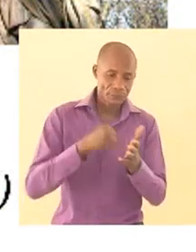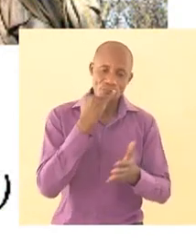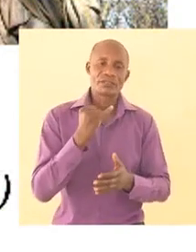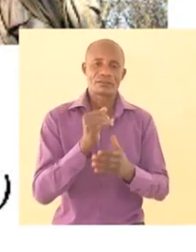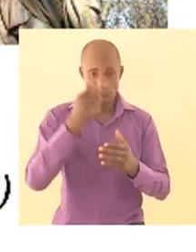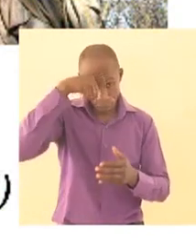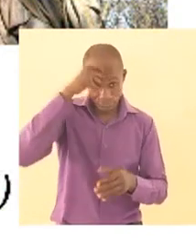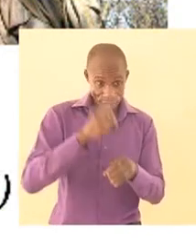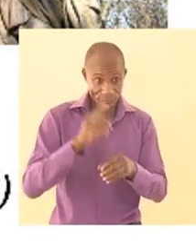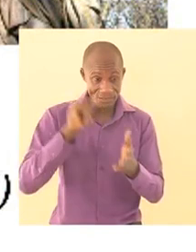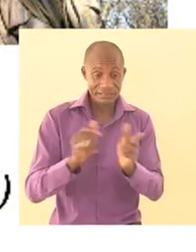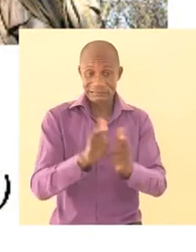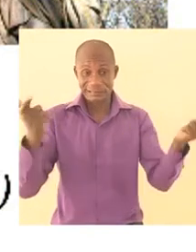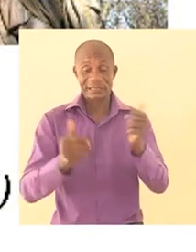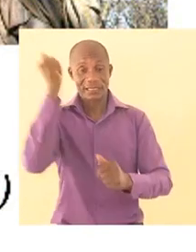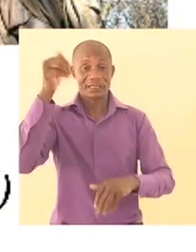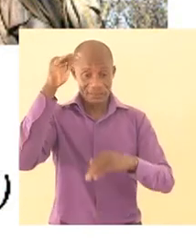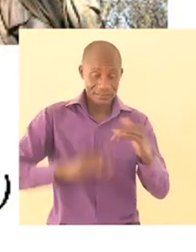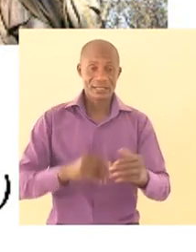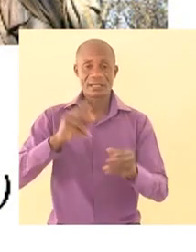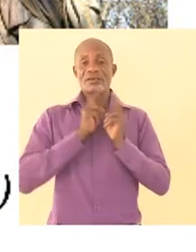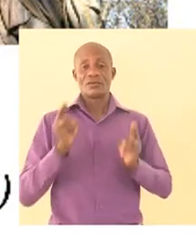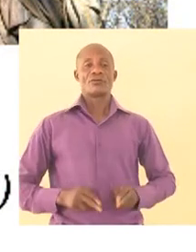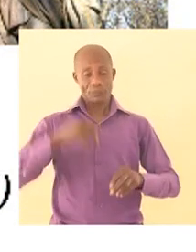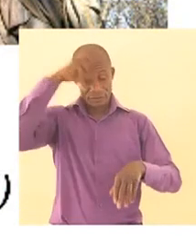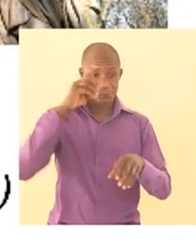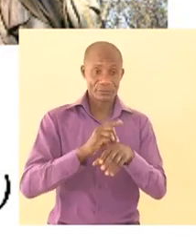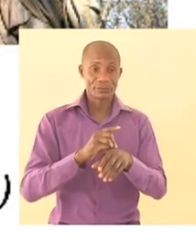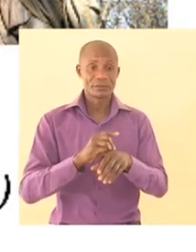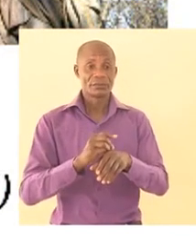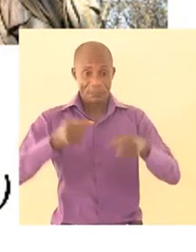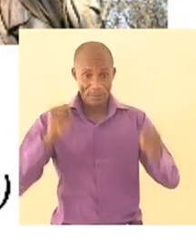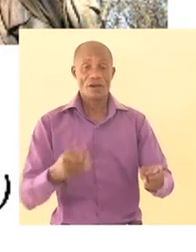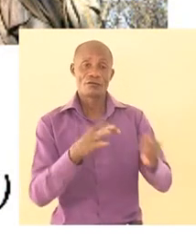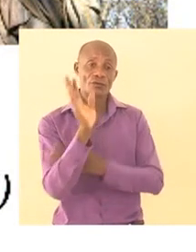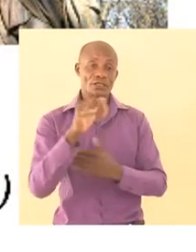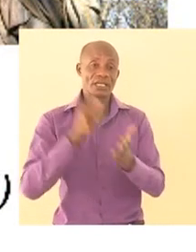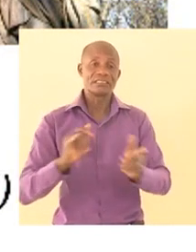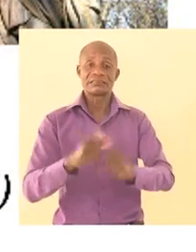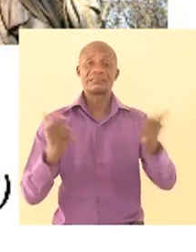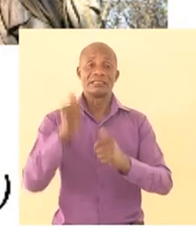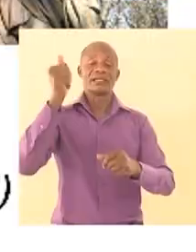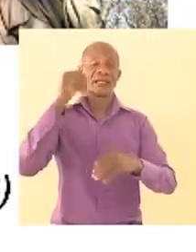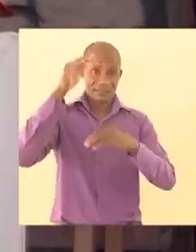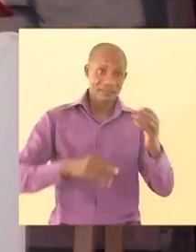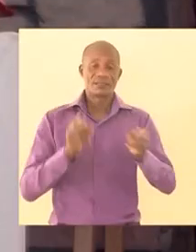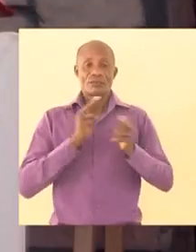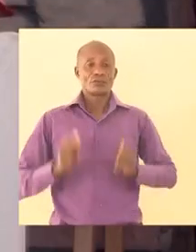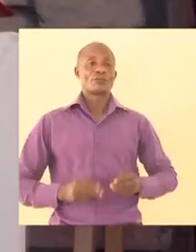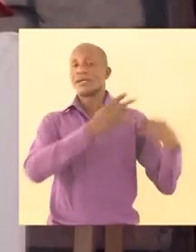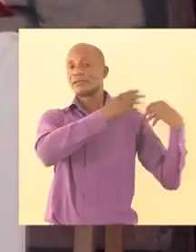is greater than human wisdom, and the power of God that is greater than human